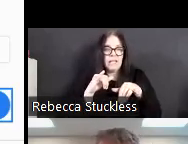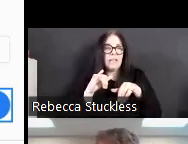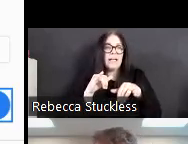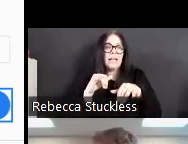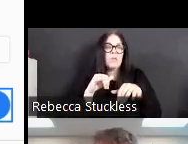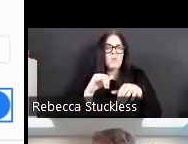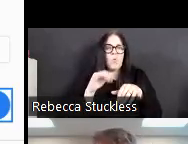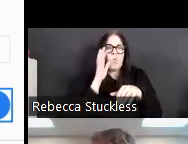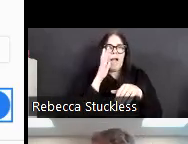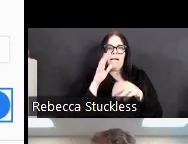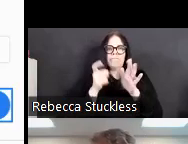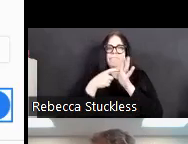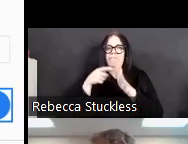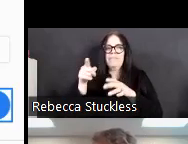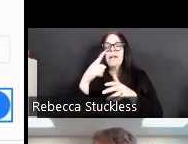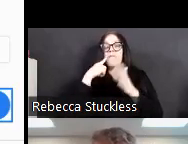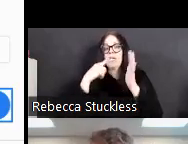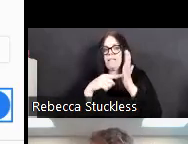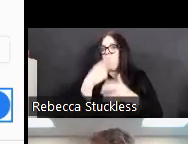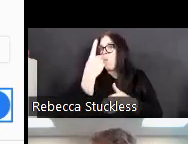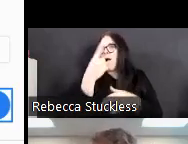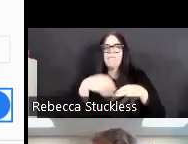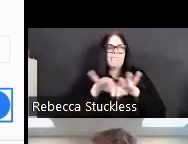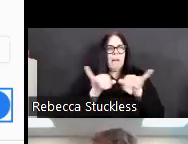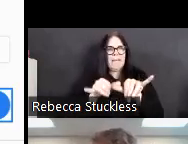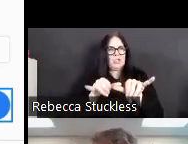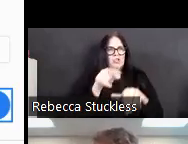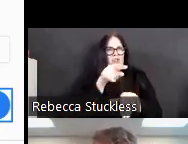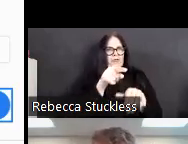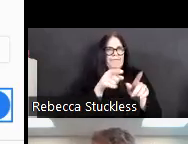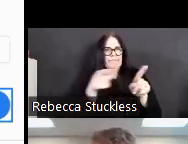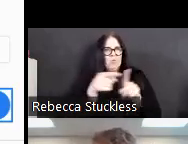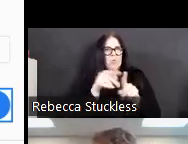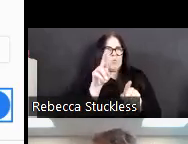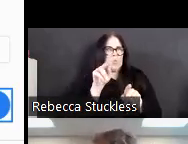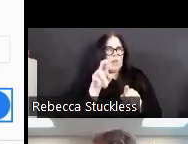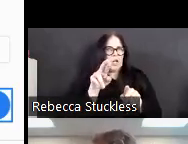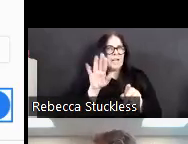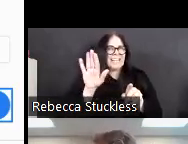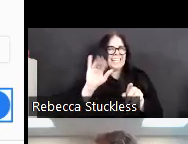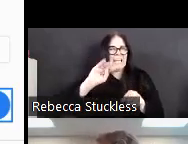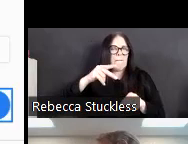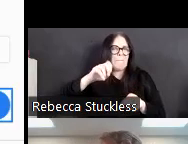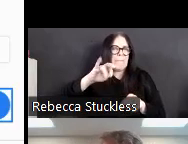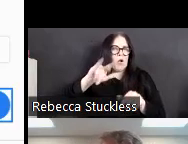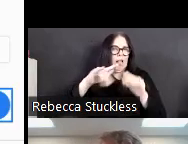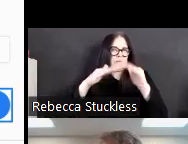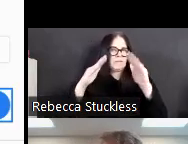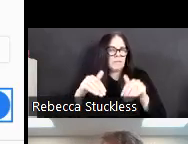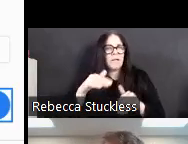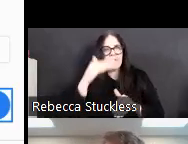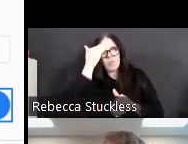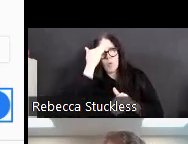have. So the first one is imperial measure. Learning how to work with imperial measure, learning how to work with imperial measure in its context